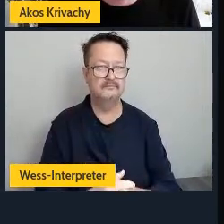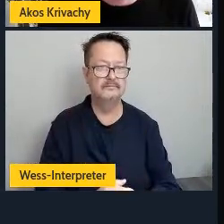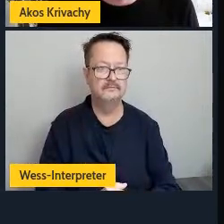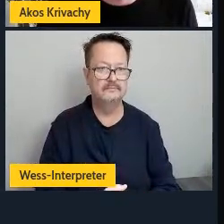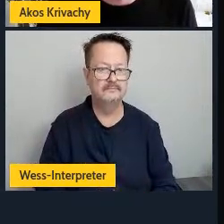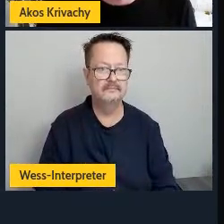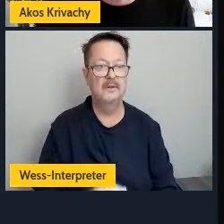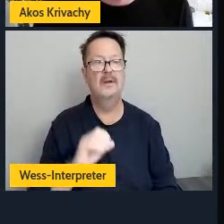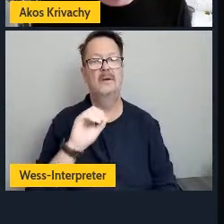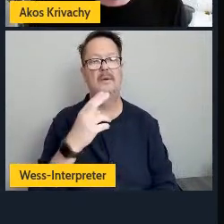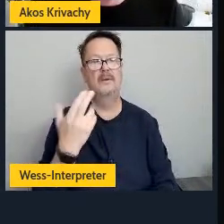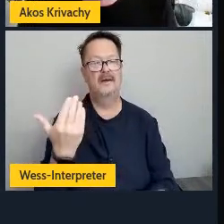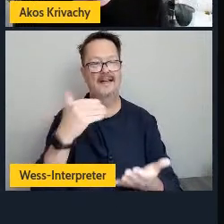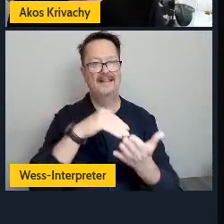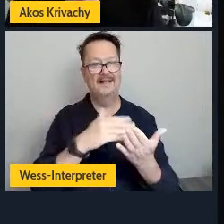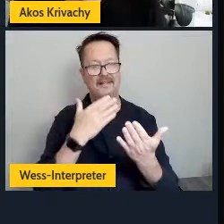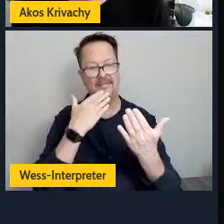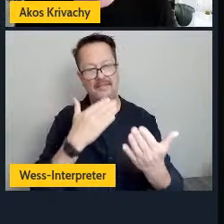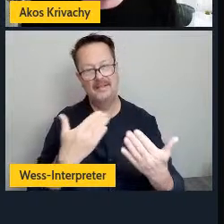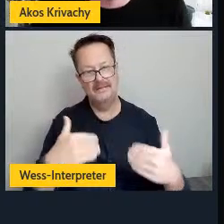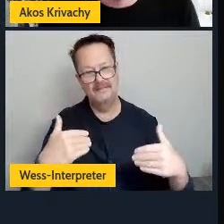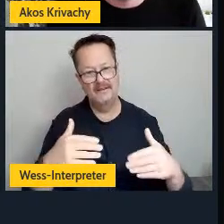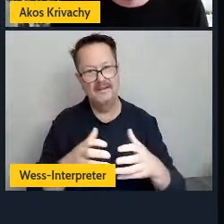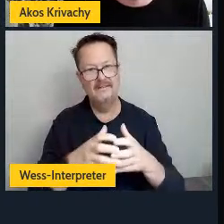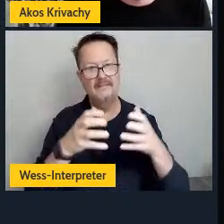Oh, again, thank you very much,